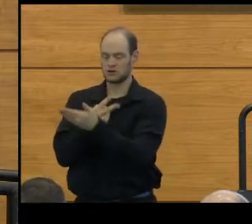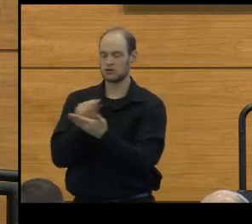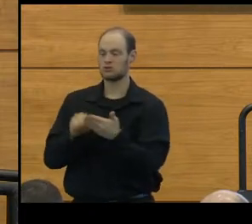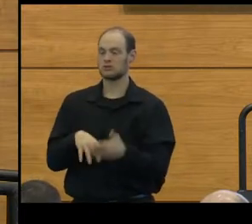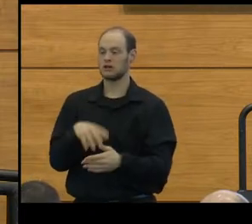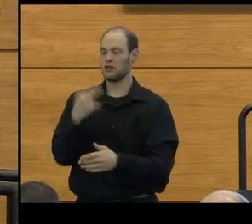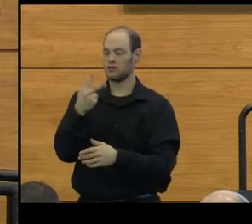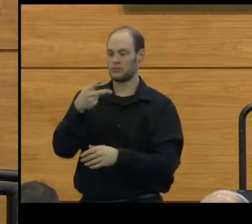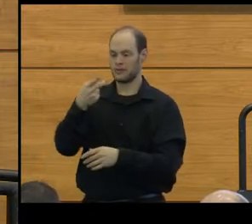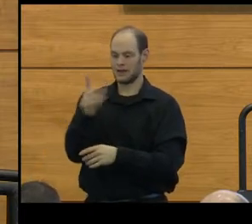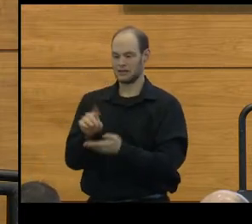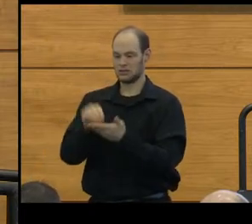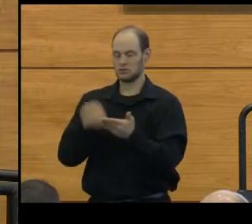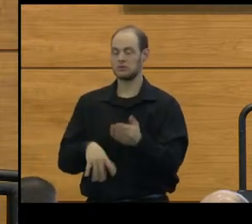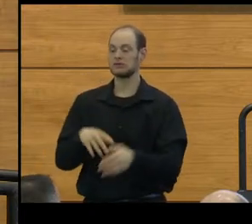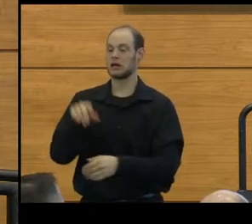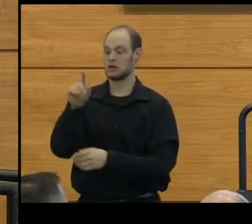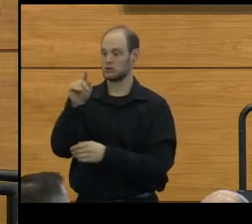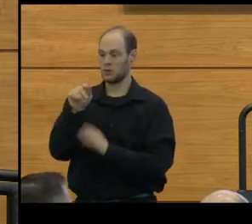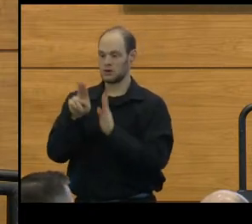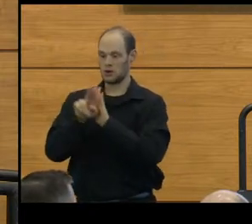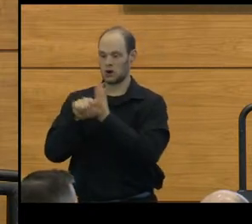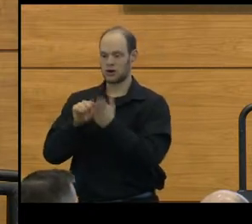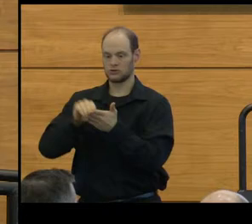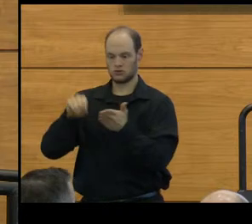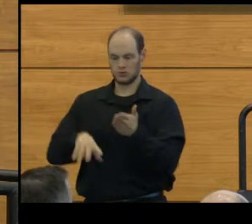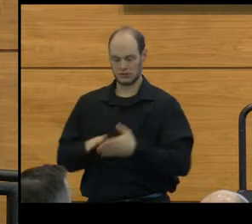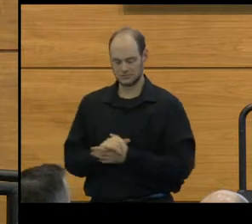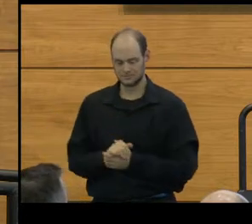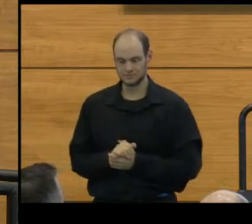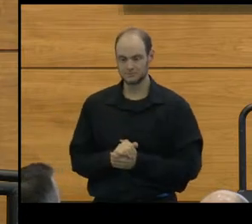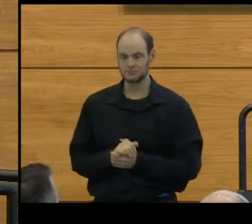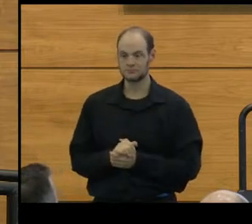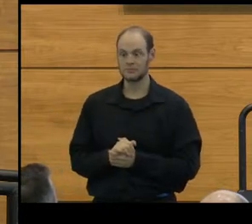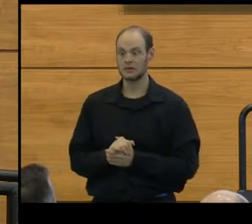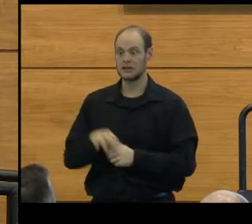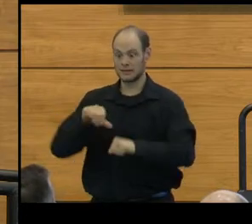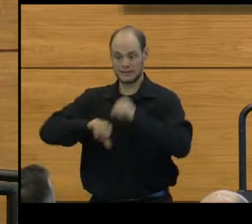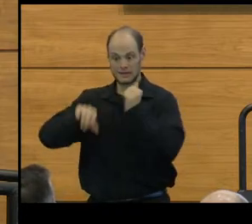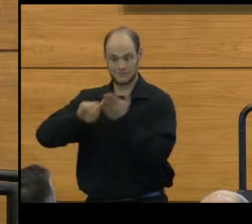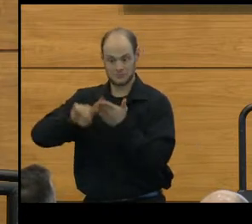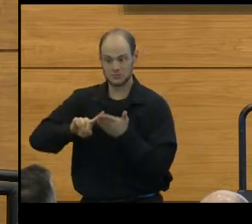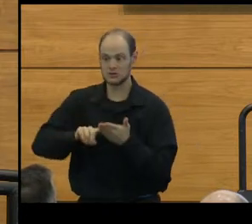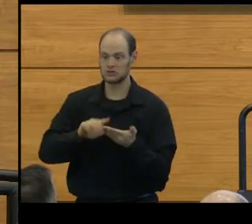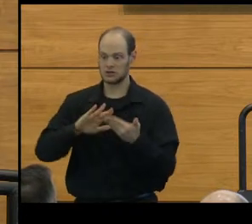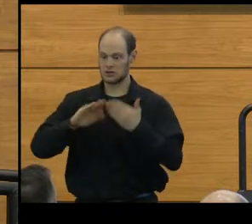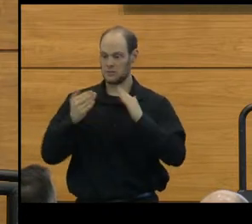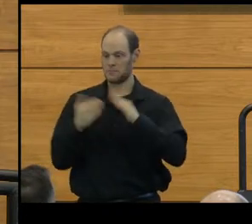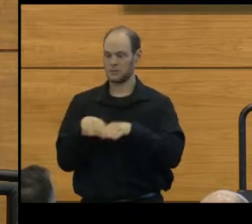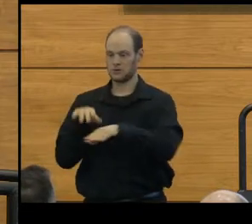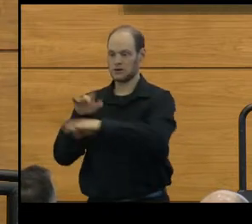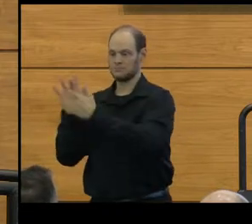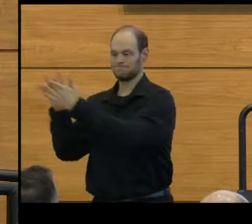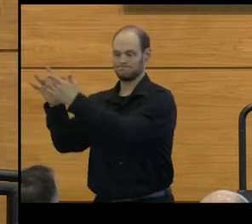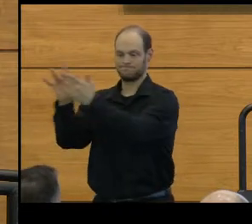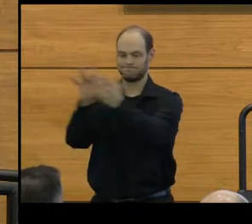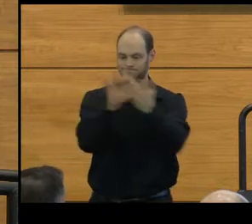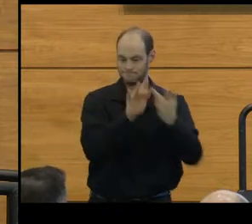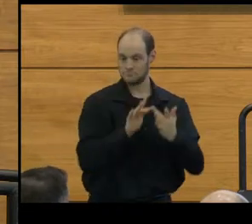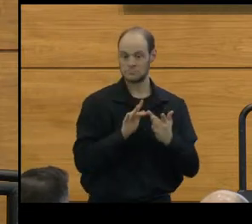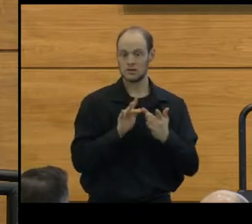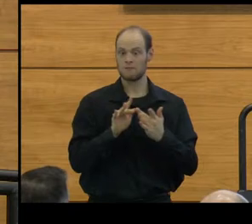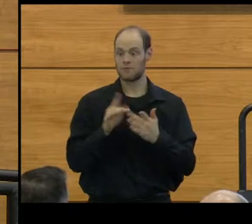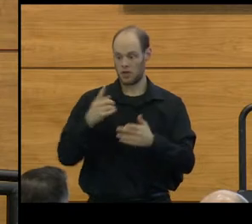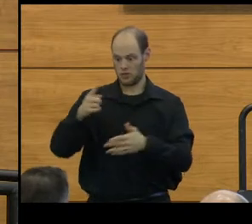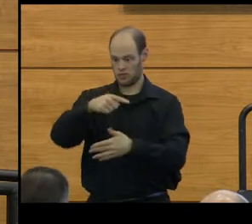3 postdoctoral scholars, and 20 undergraduates in scientific research and community outreach. For